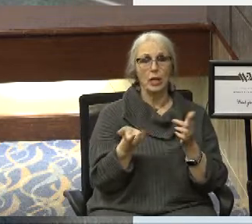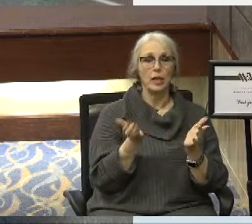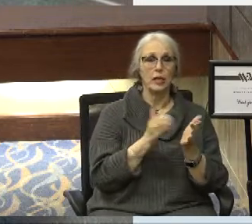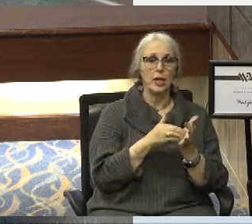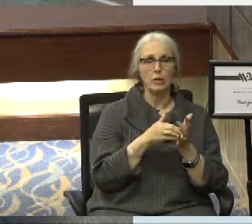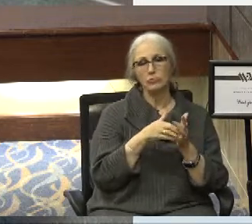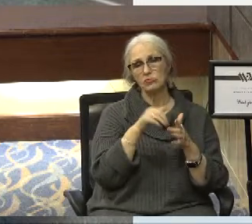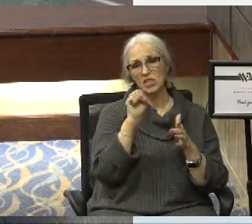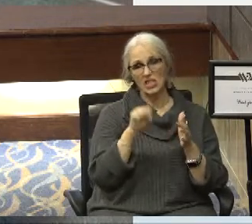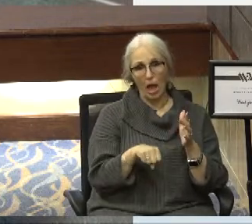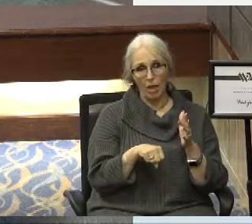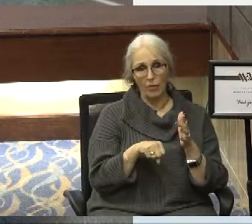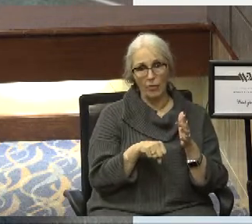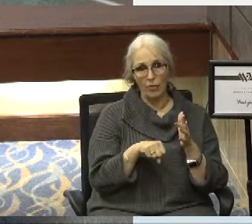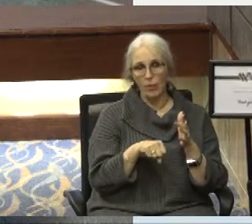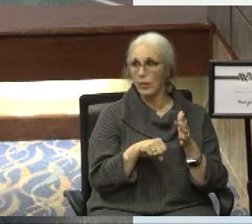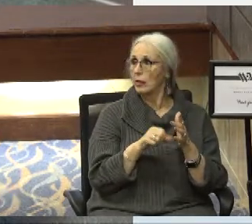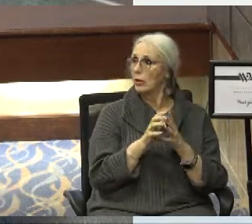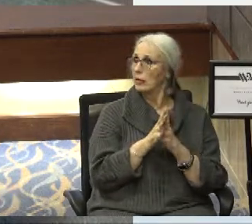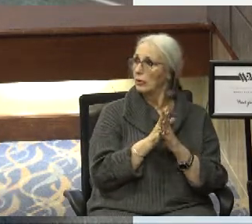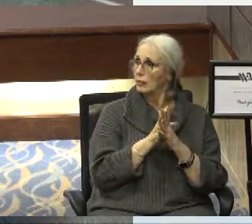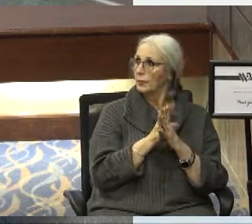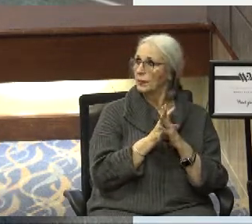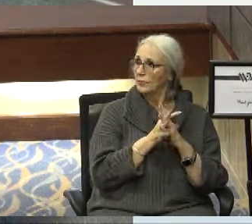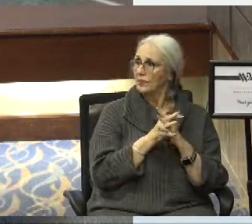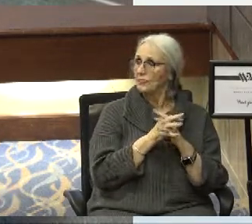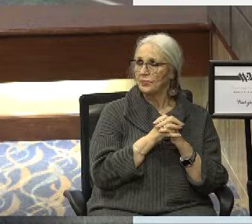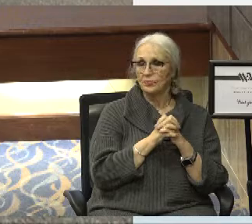south, where the Primrose Creek is.